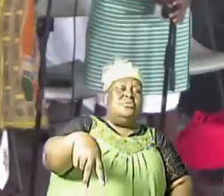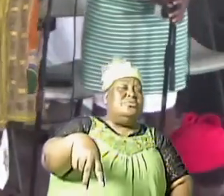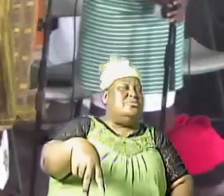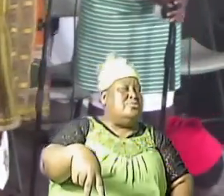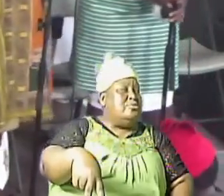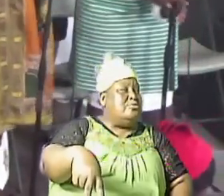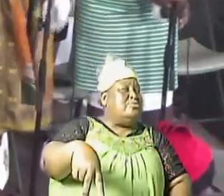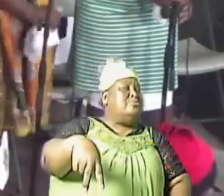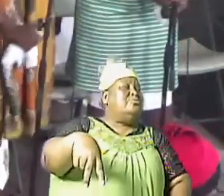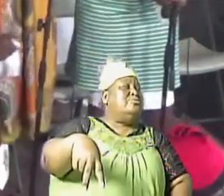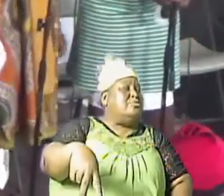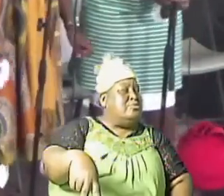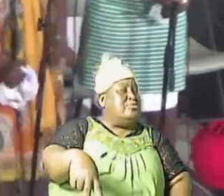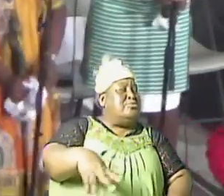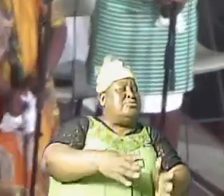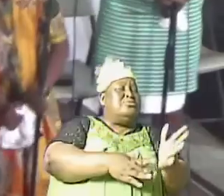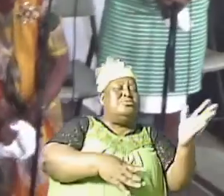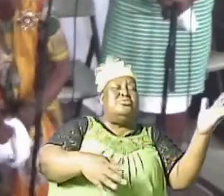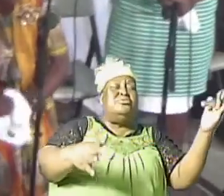it. Hallelujah.